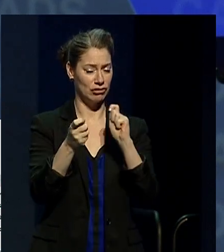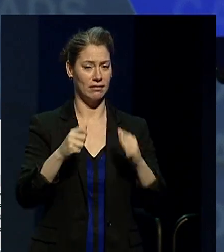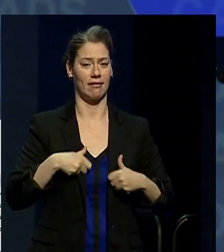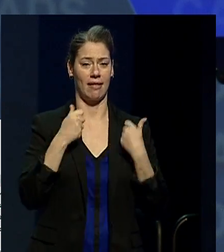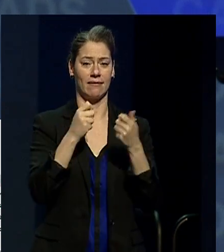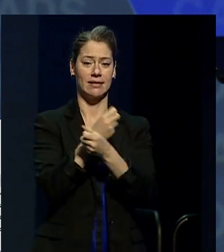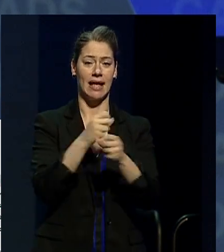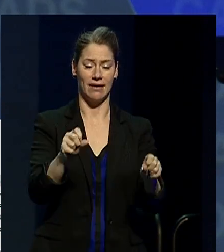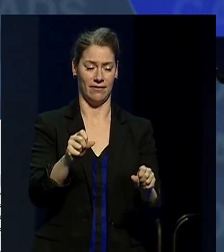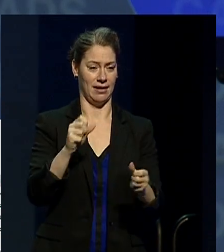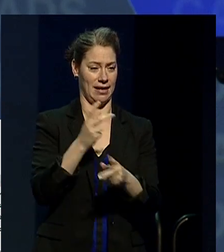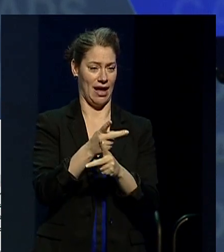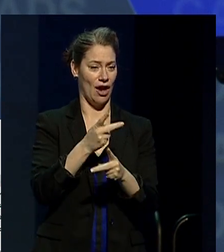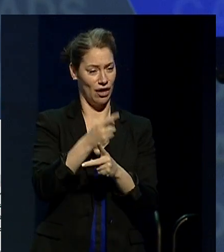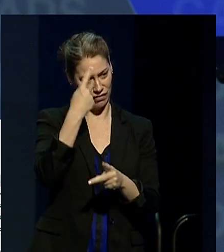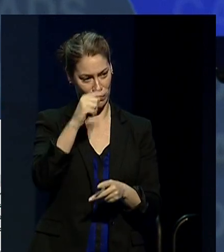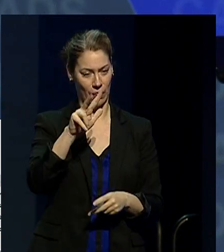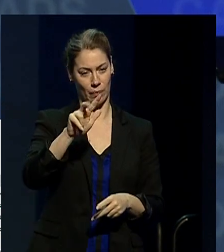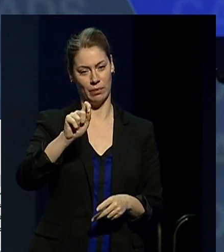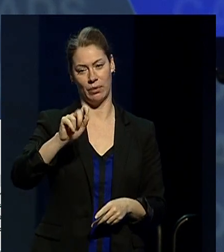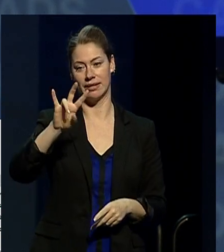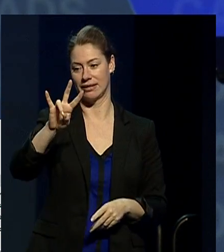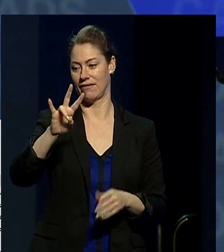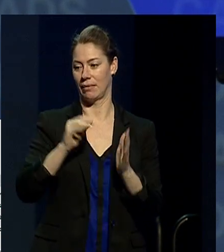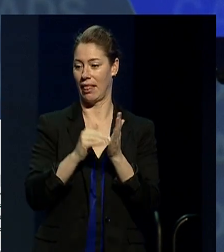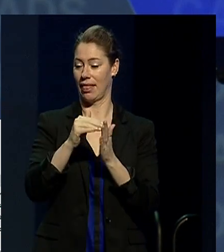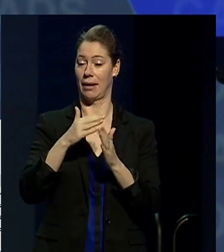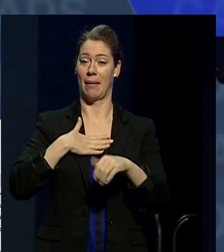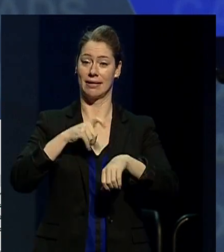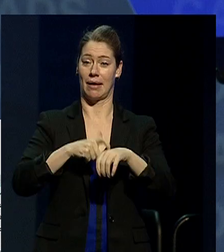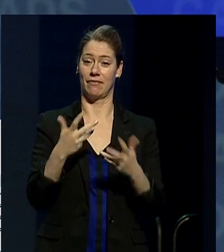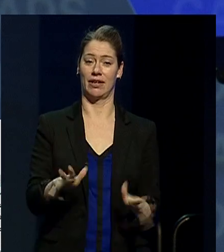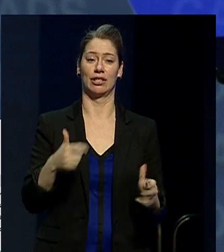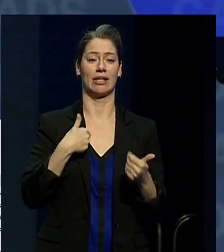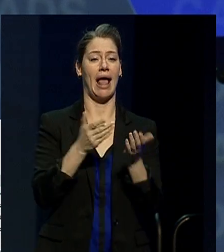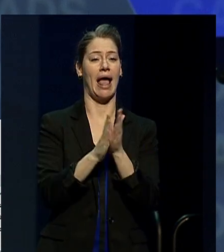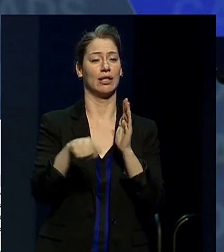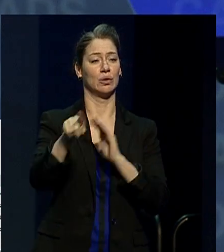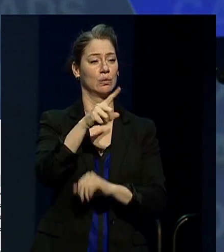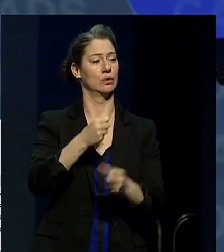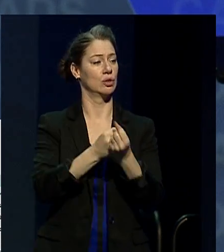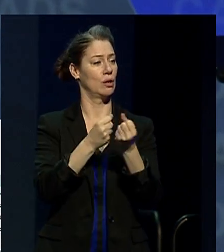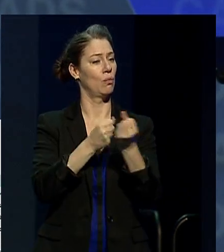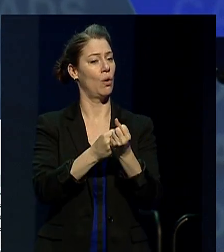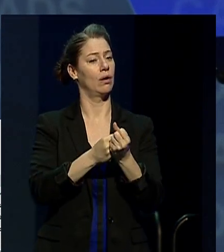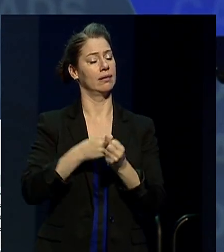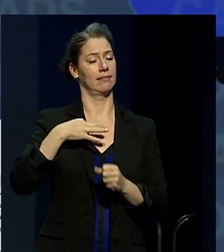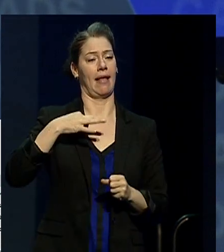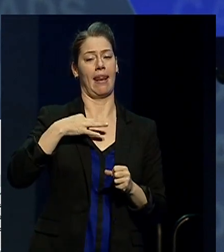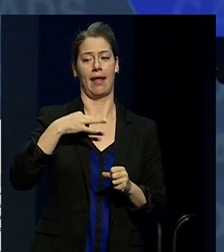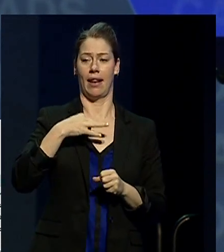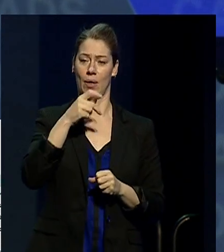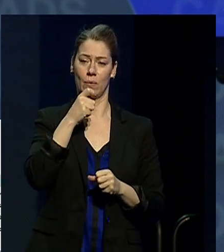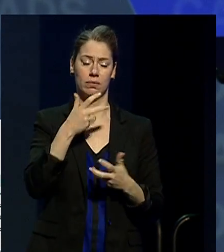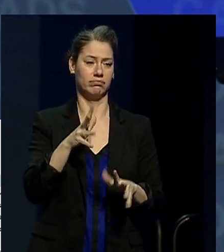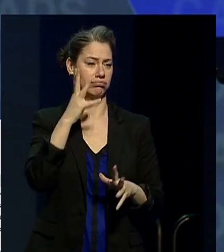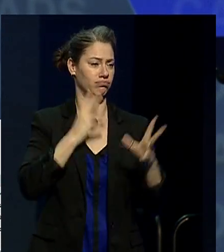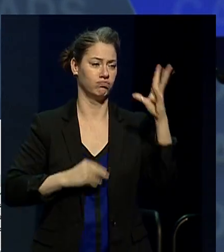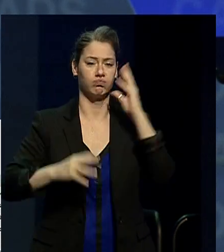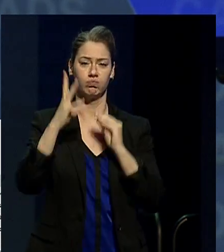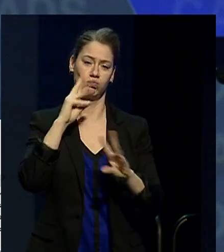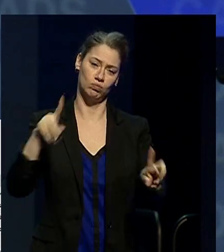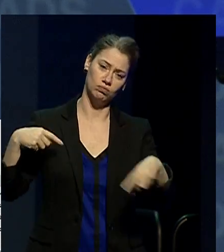million. My time is up, but I ask you to support a candidate who's been in the trenches his whole